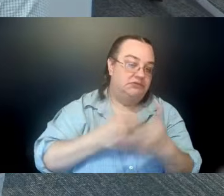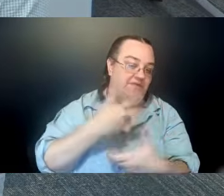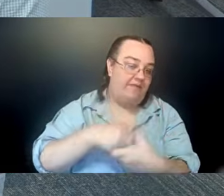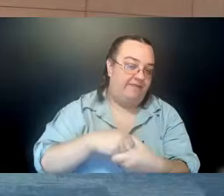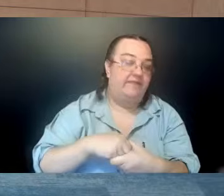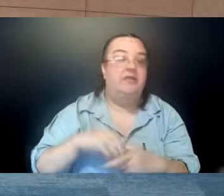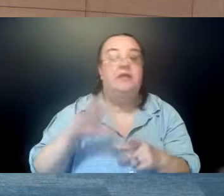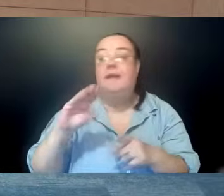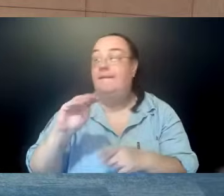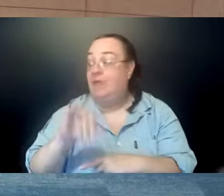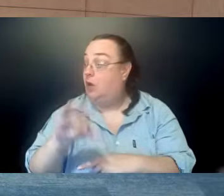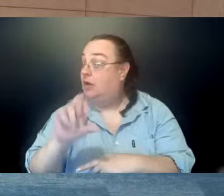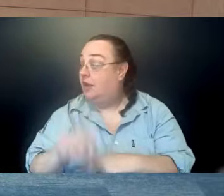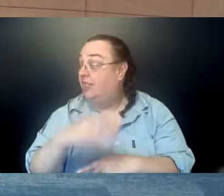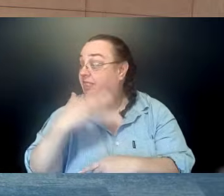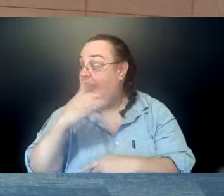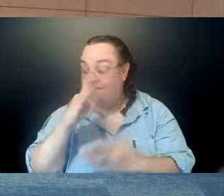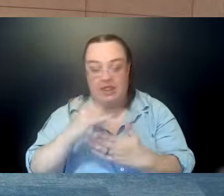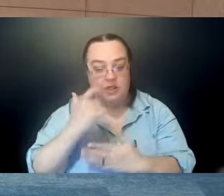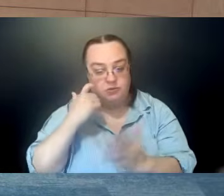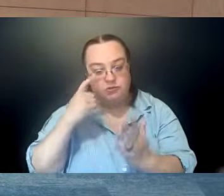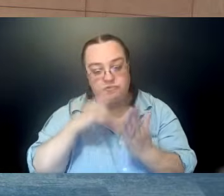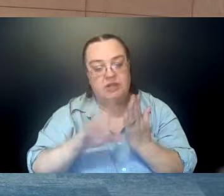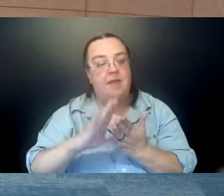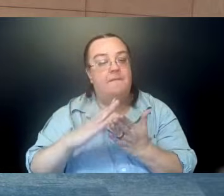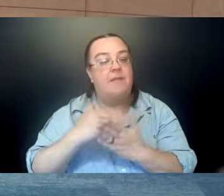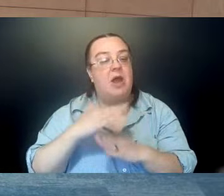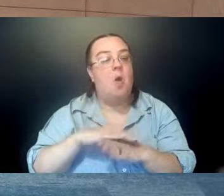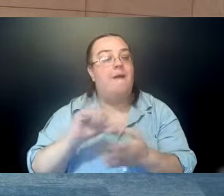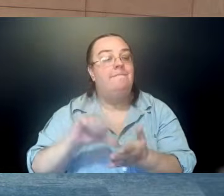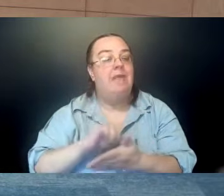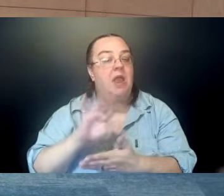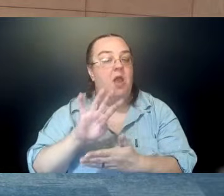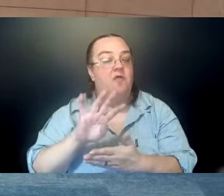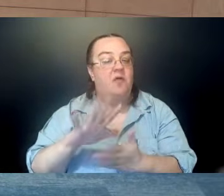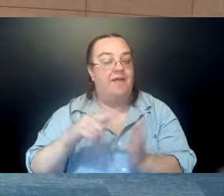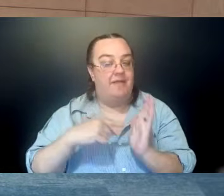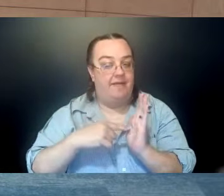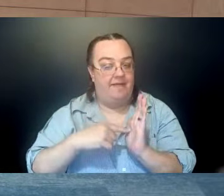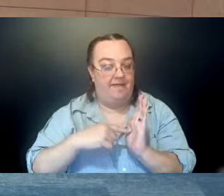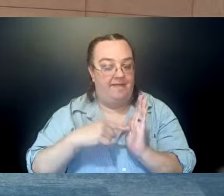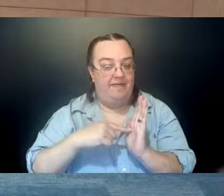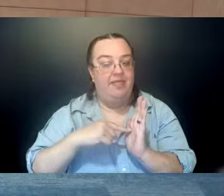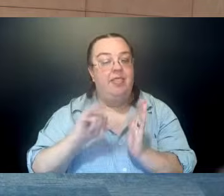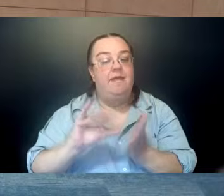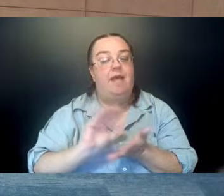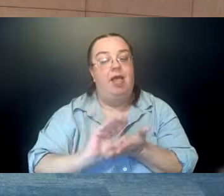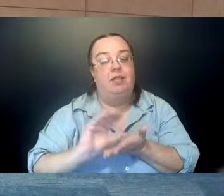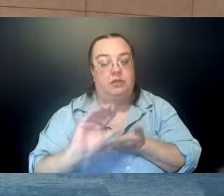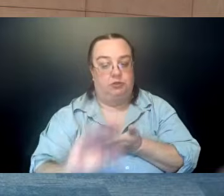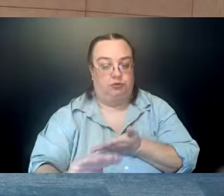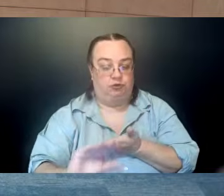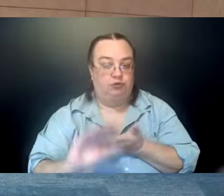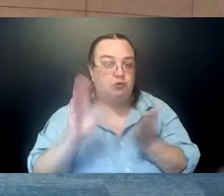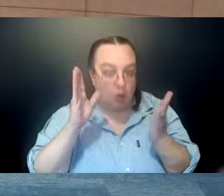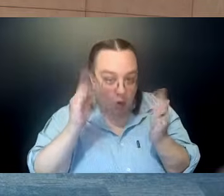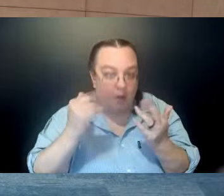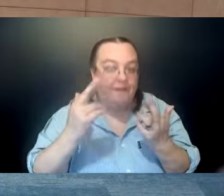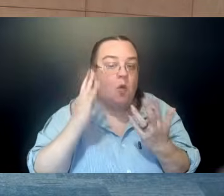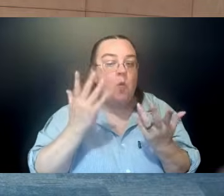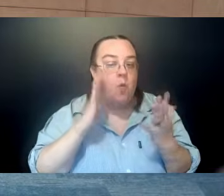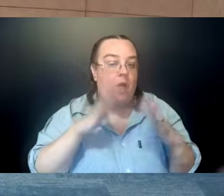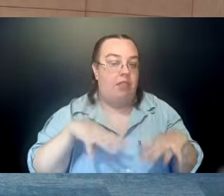Yeah, thank you for that. I just checked the budget on page 45, and the allocation, hopefully that we will adopt tonight,